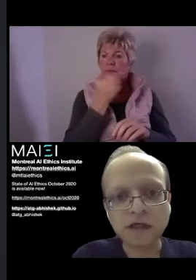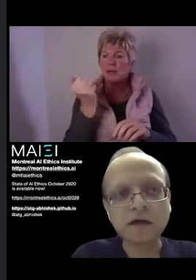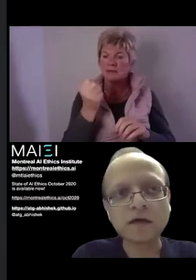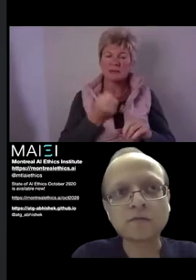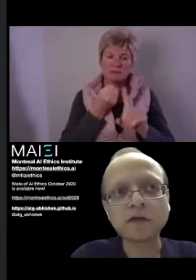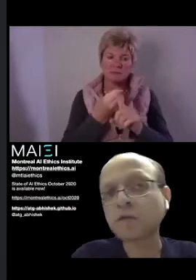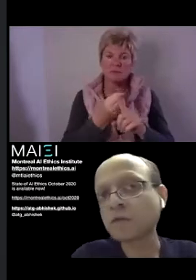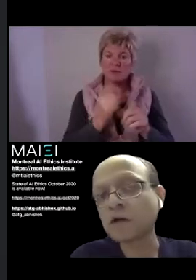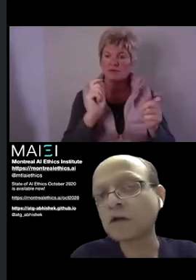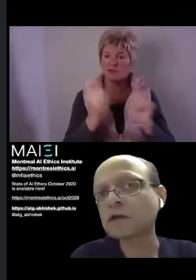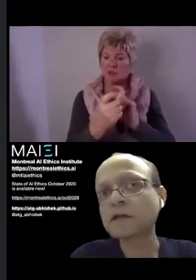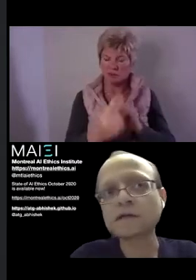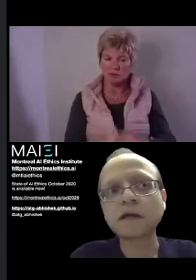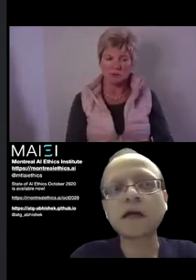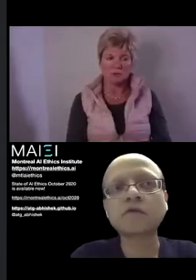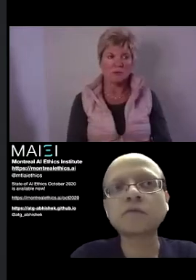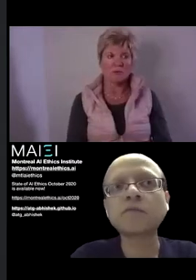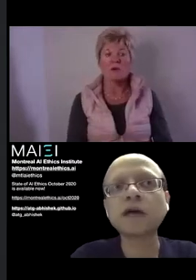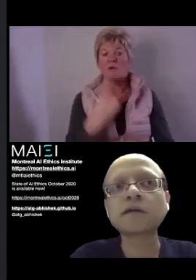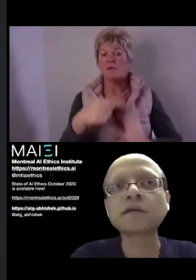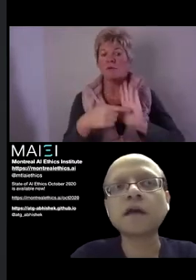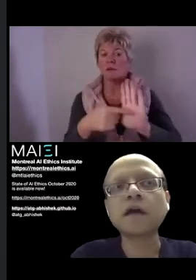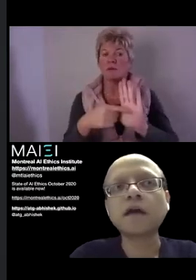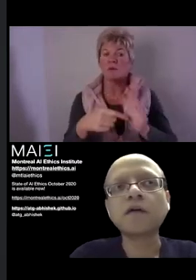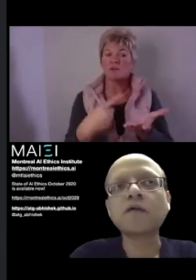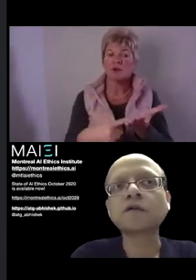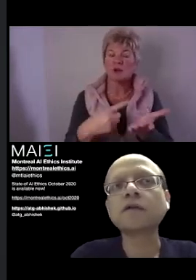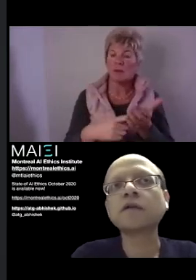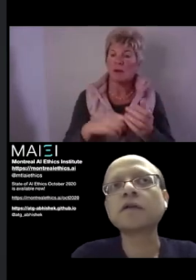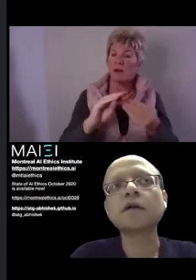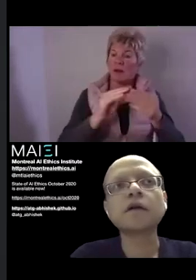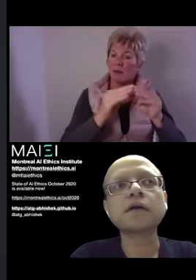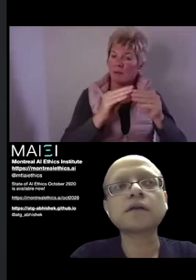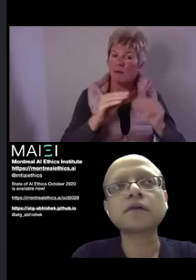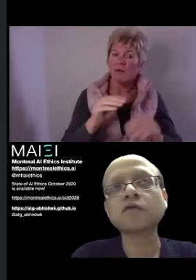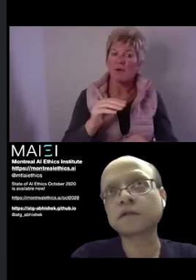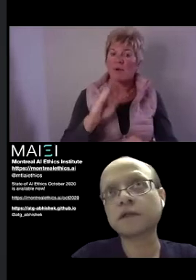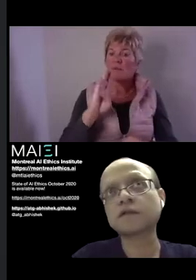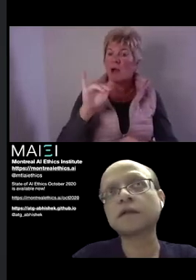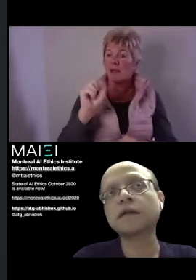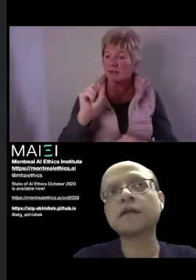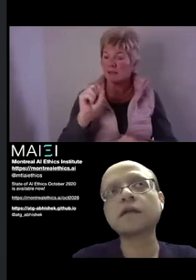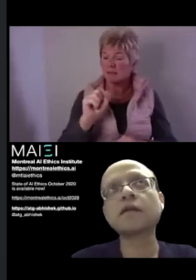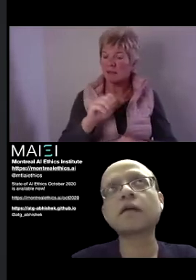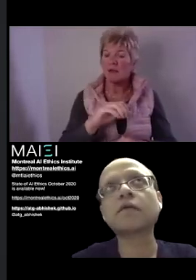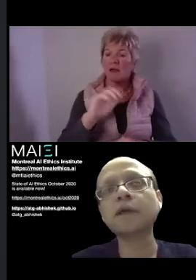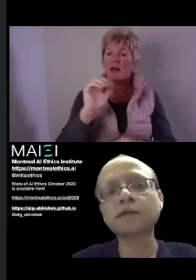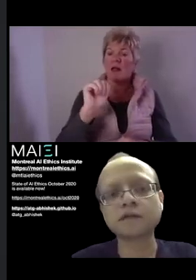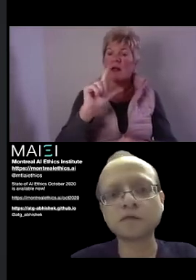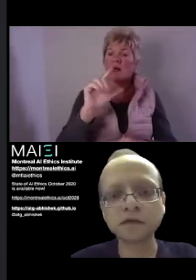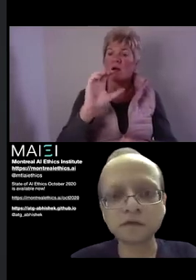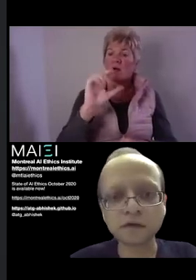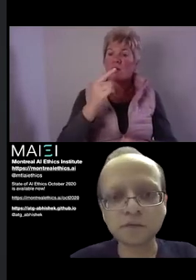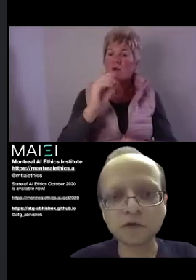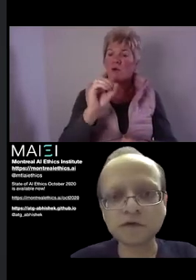change. Because when we talk about things like algorithmic bias, often those discussions can miss